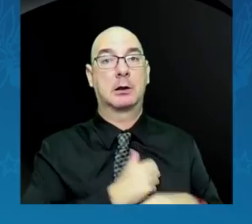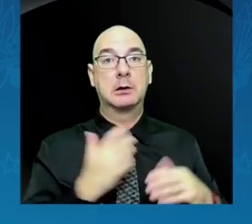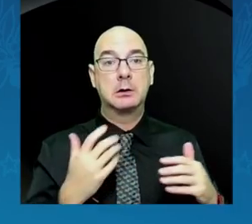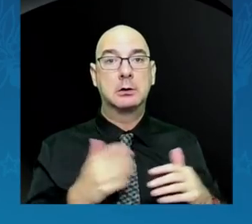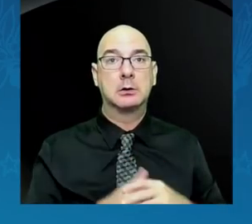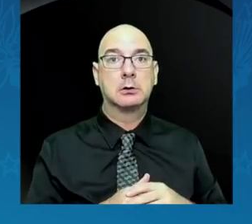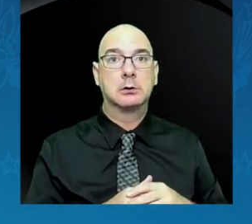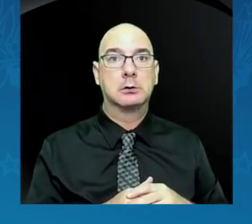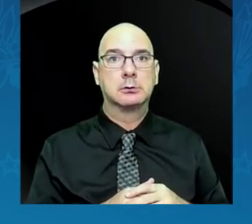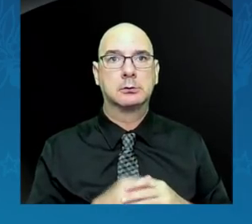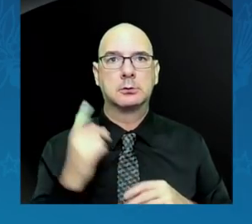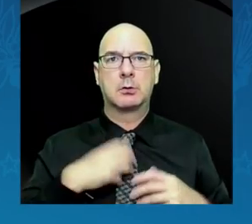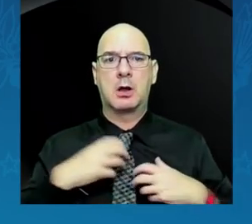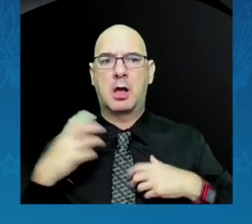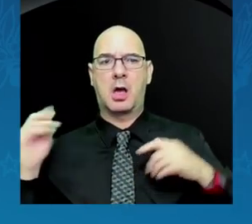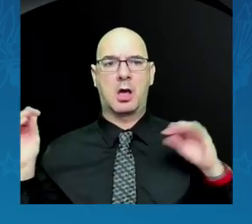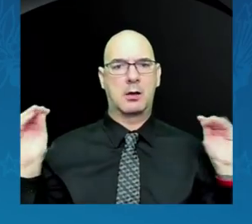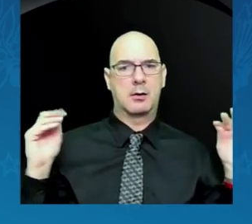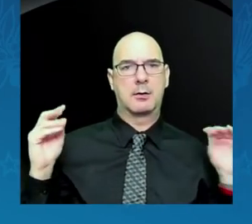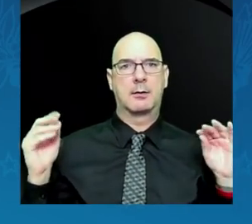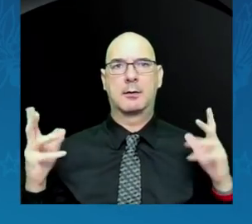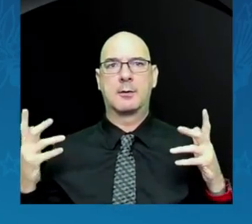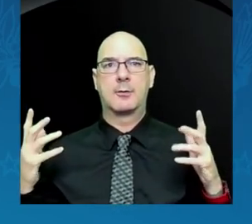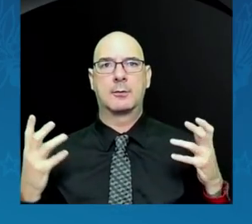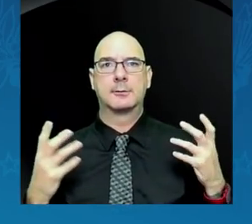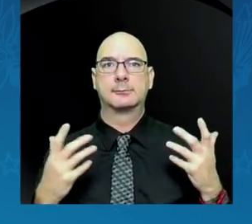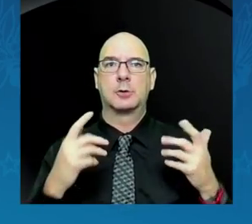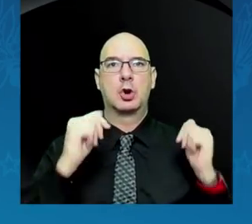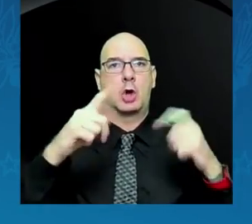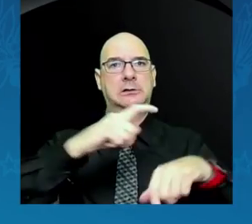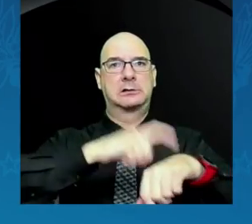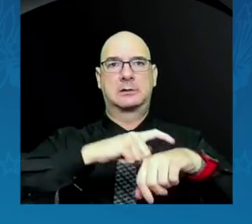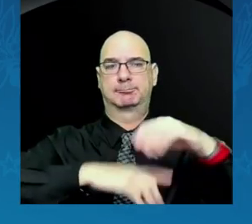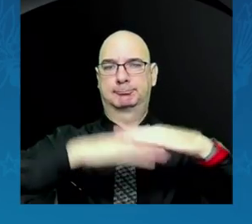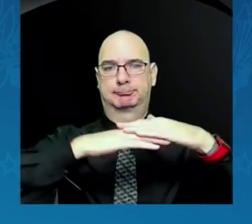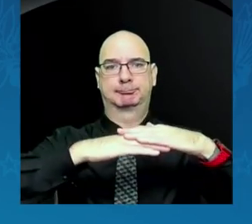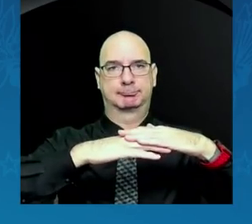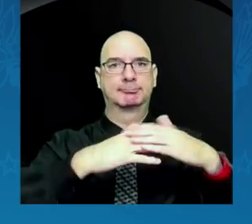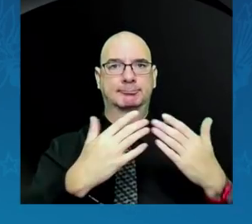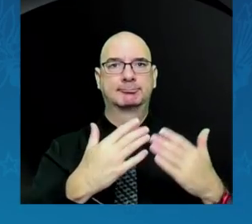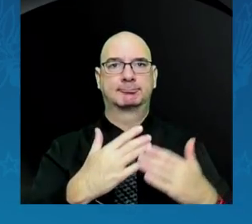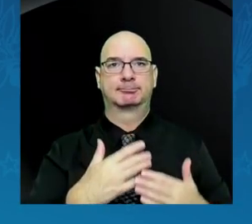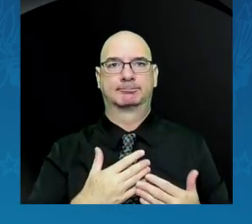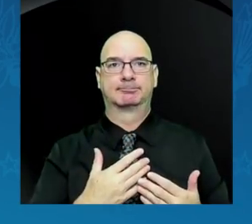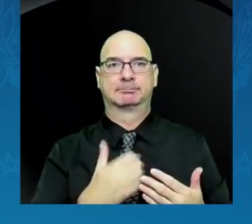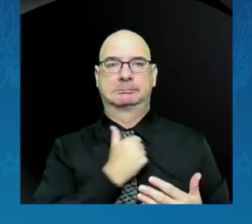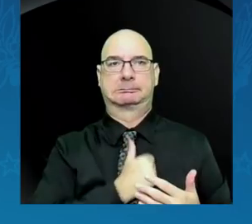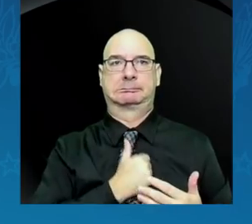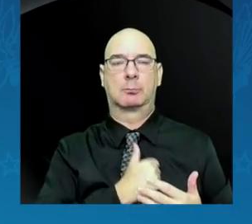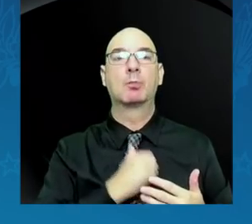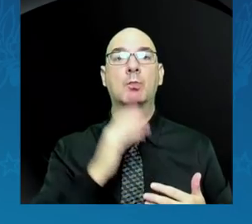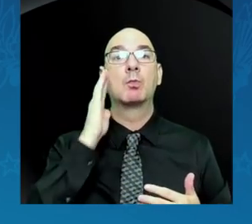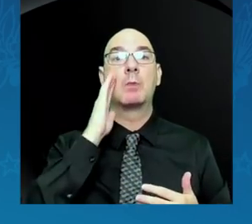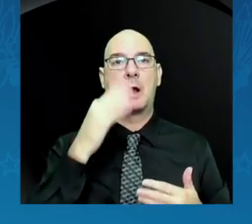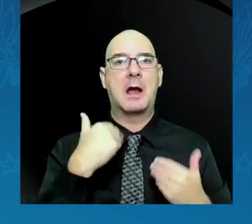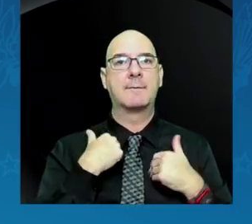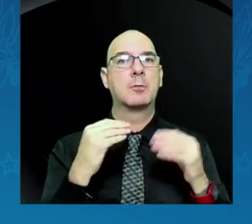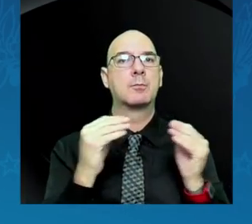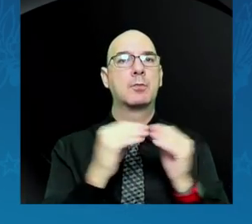Okay. That is all the time we have for today. We have additional opportunities. Let's take one question. Okay, all